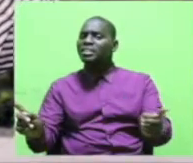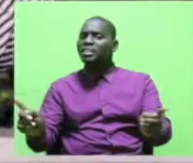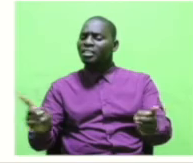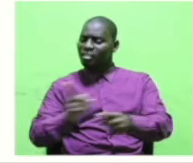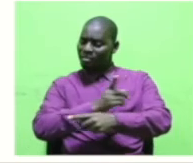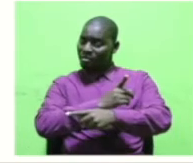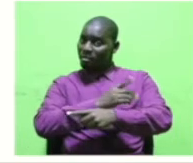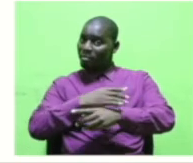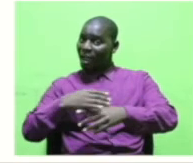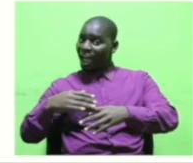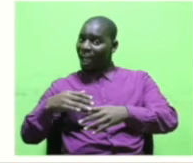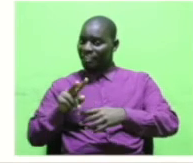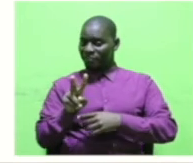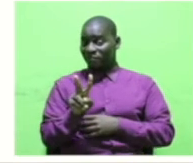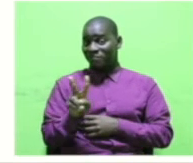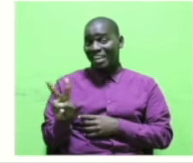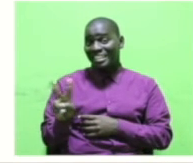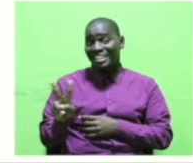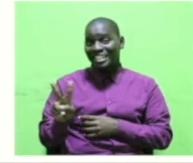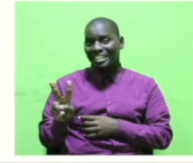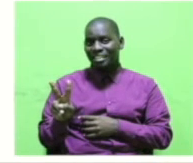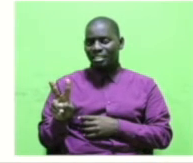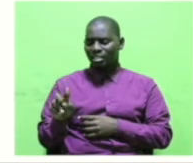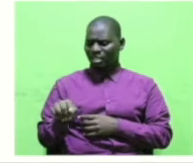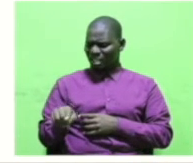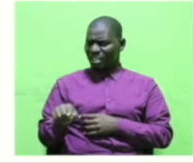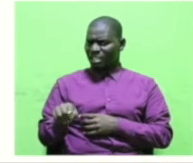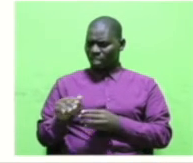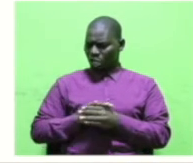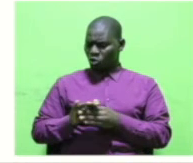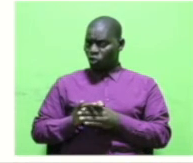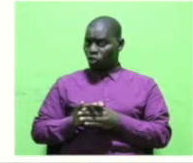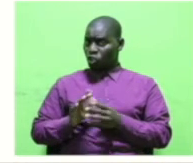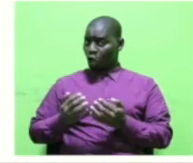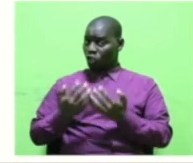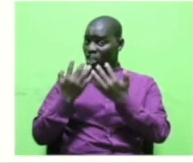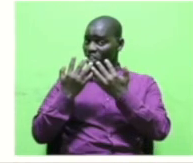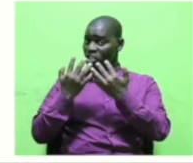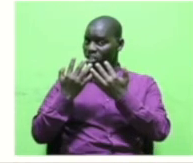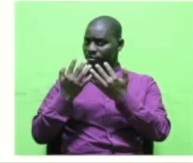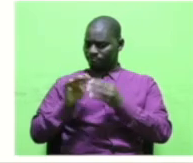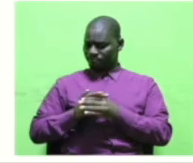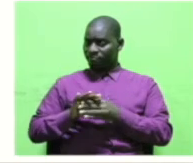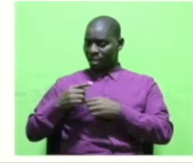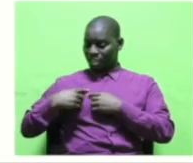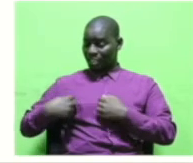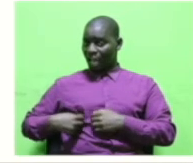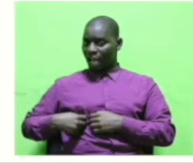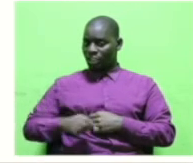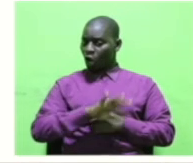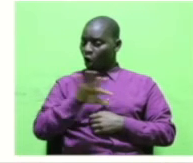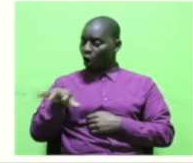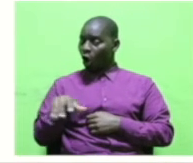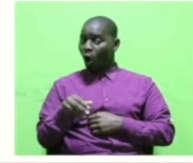vessels. Aorta carries oxygenated blood from the heart to all parts of the mammalian